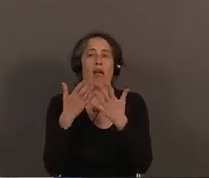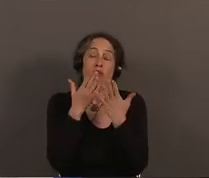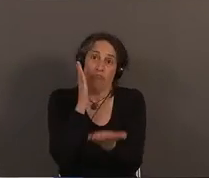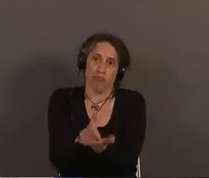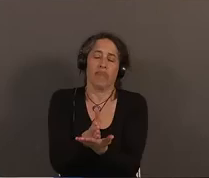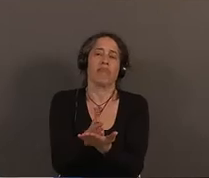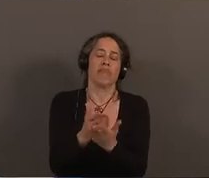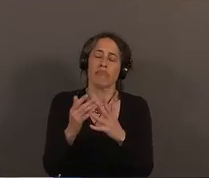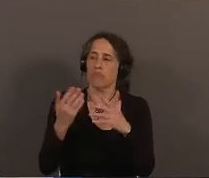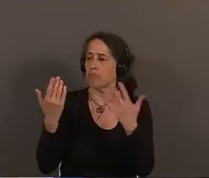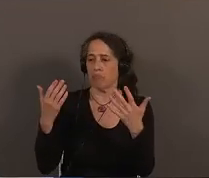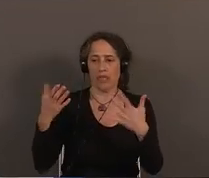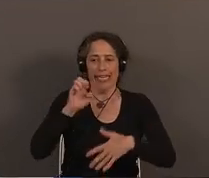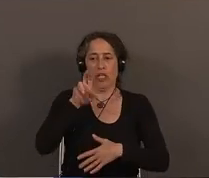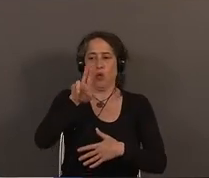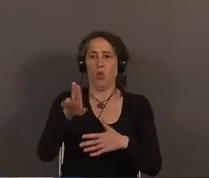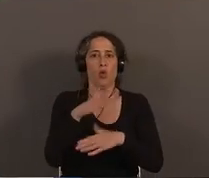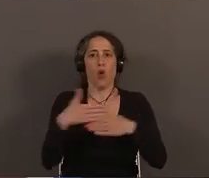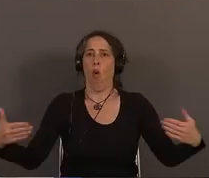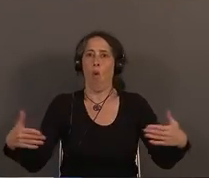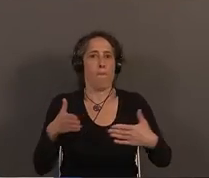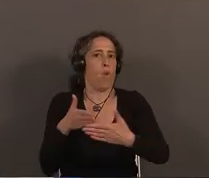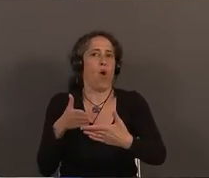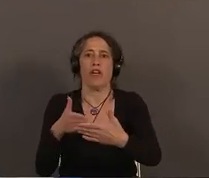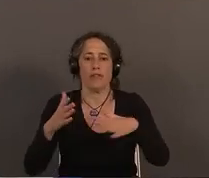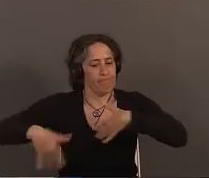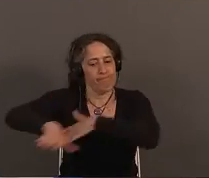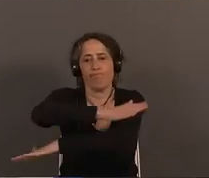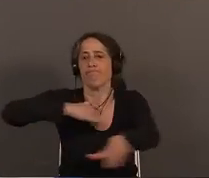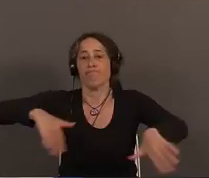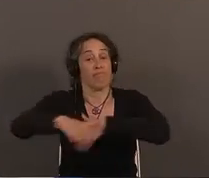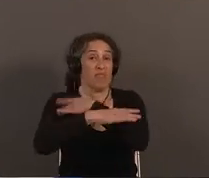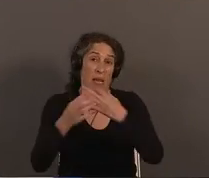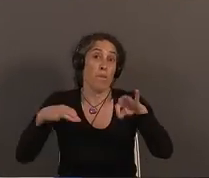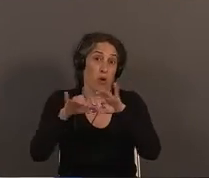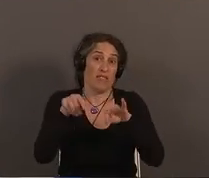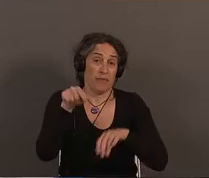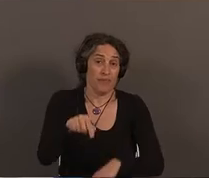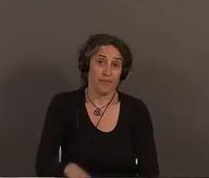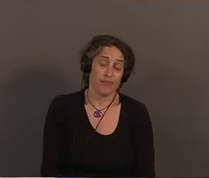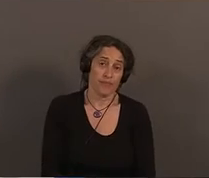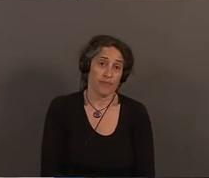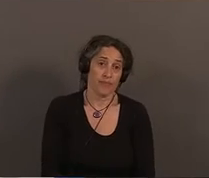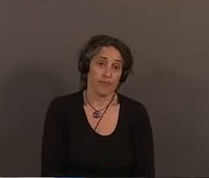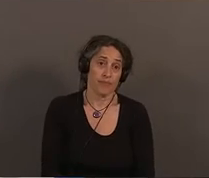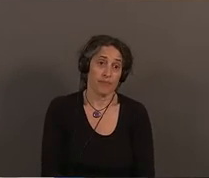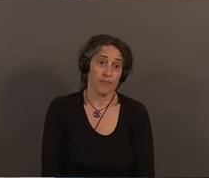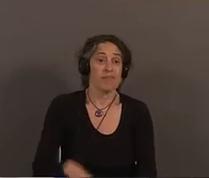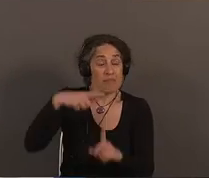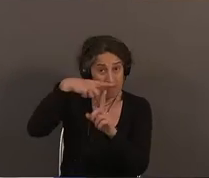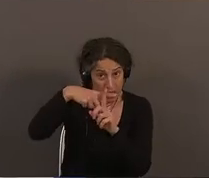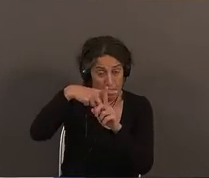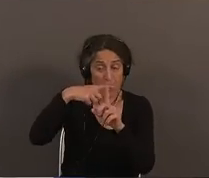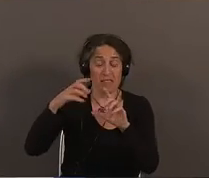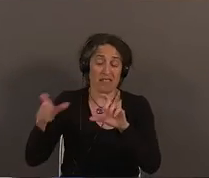important. And then, of course, we have to complete the regulation for telecom, which